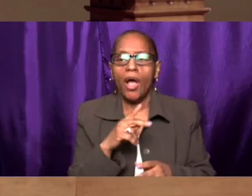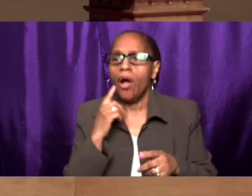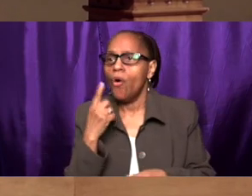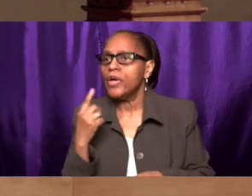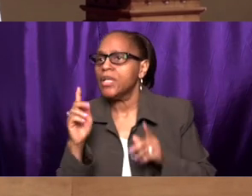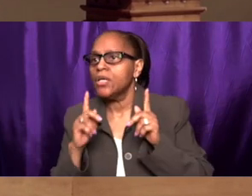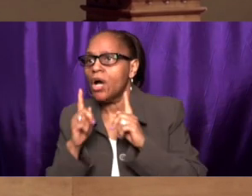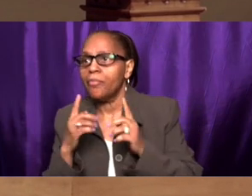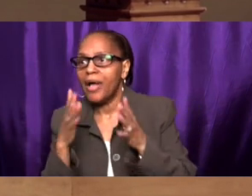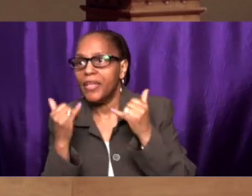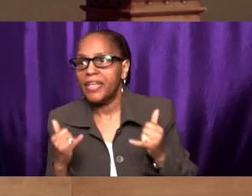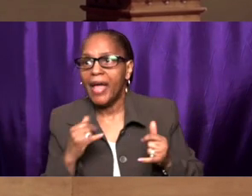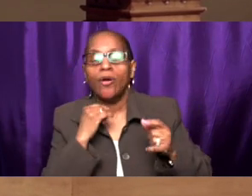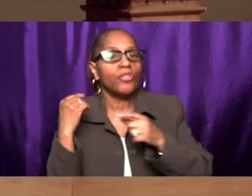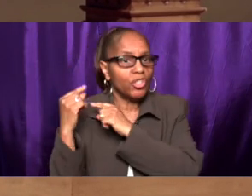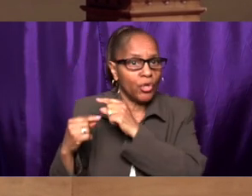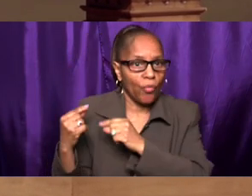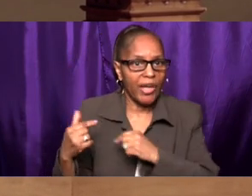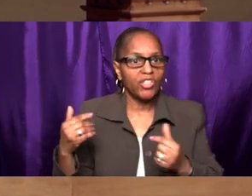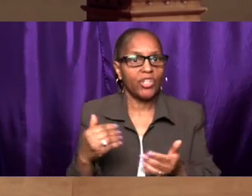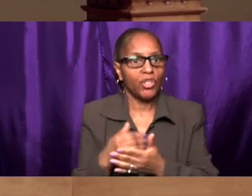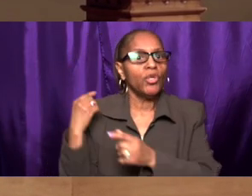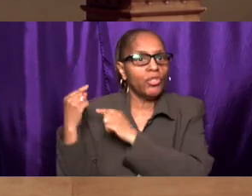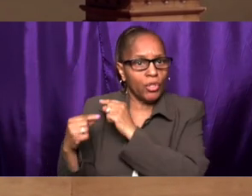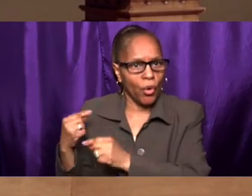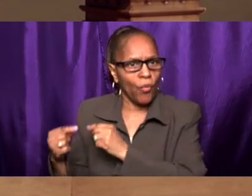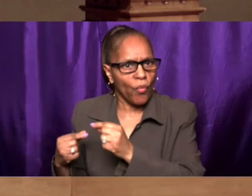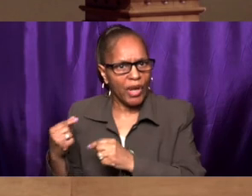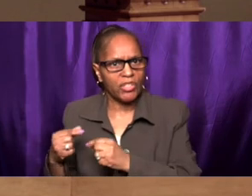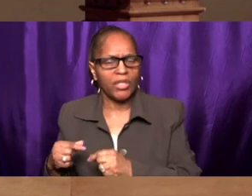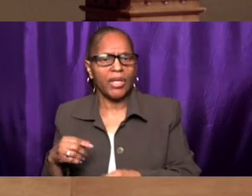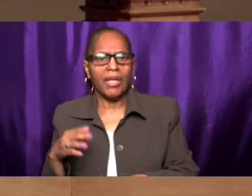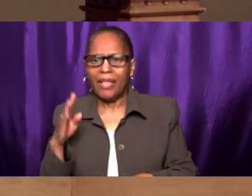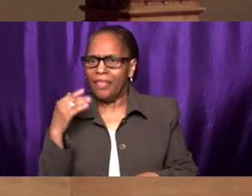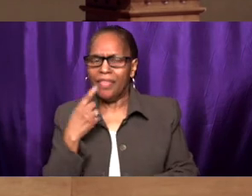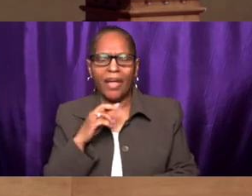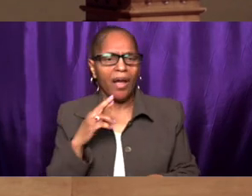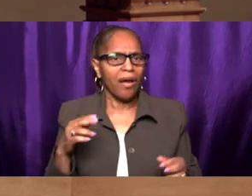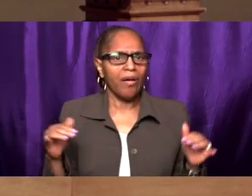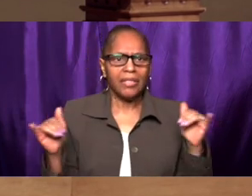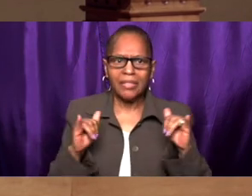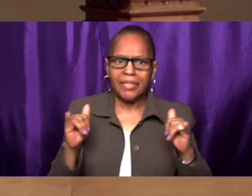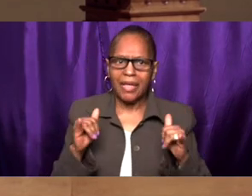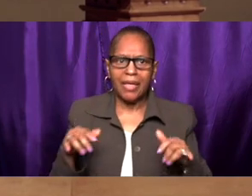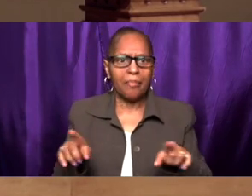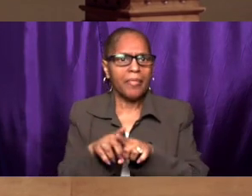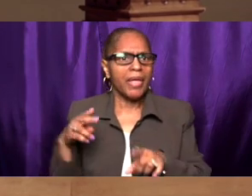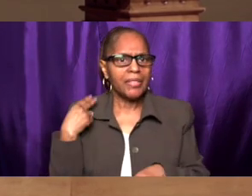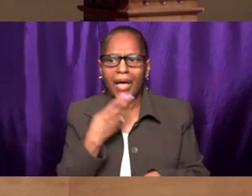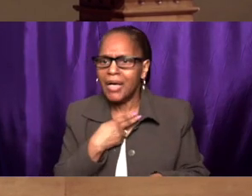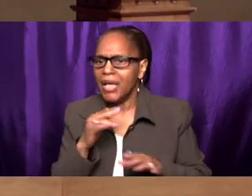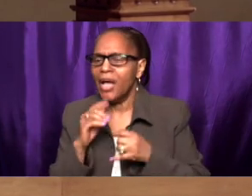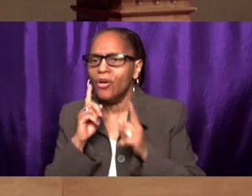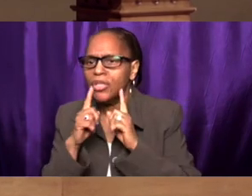about the now generation, the new generation. They buy products of us. How you going to